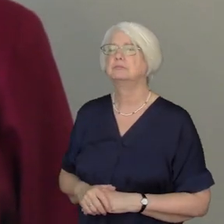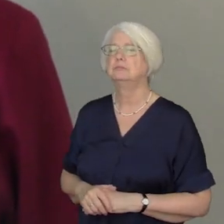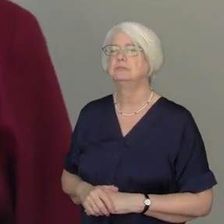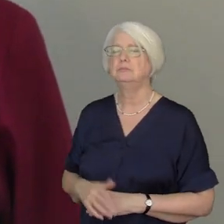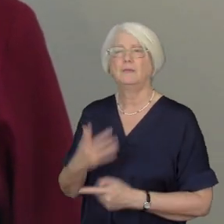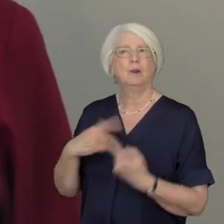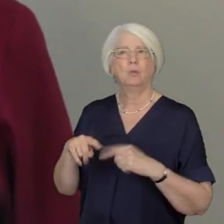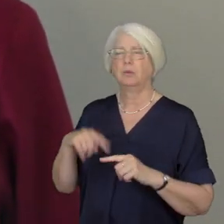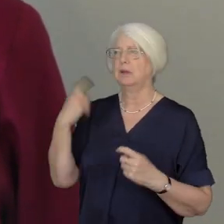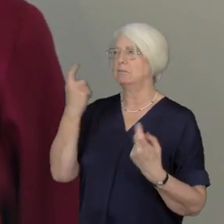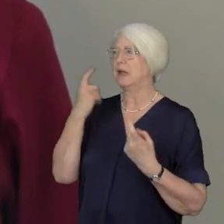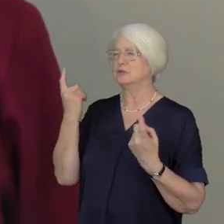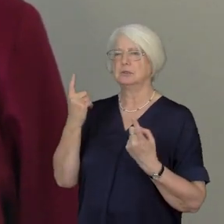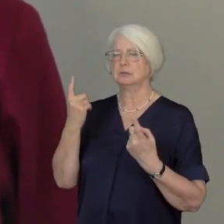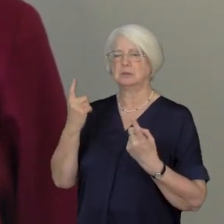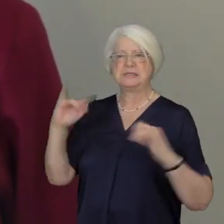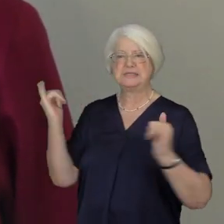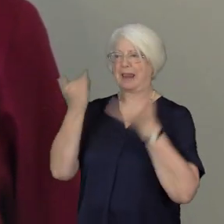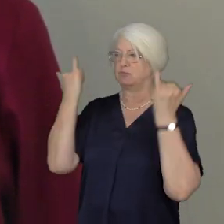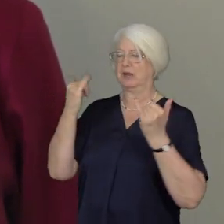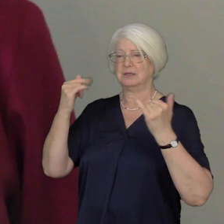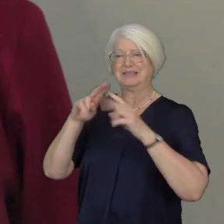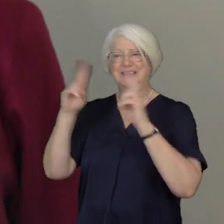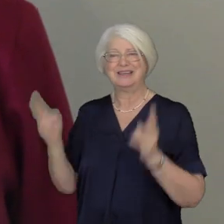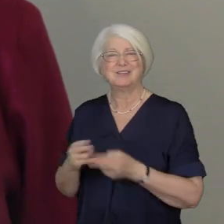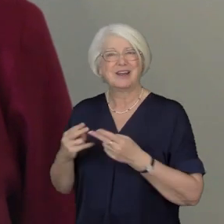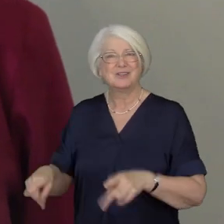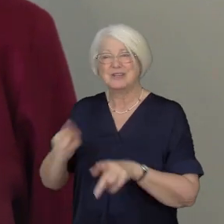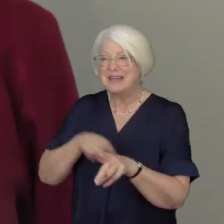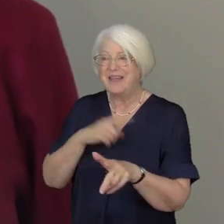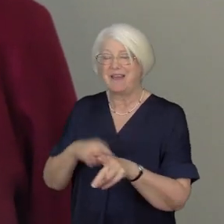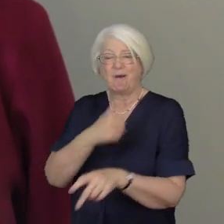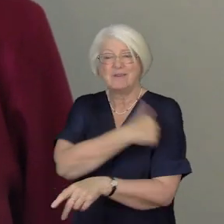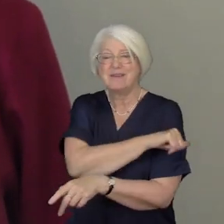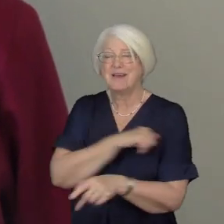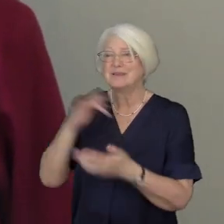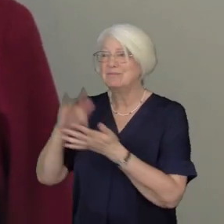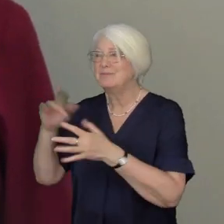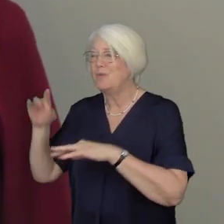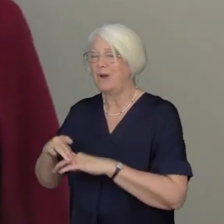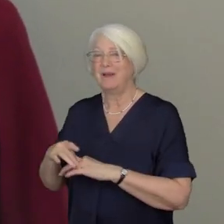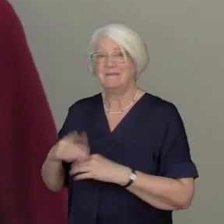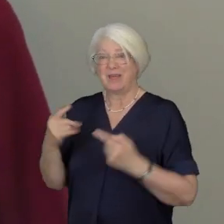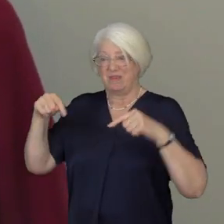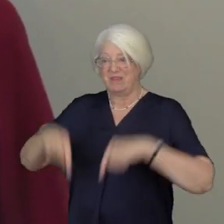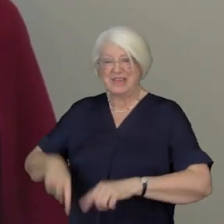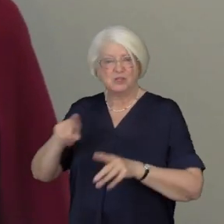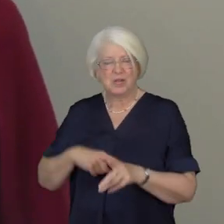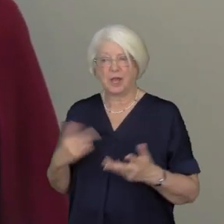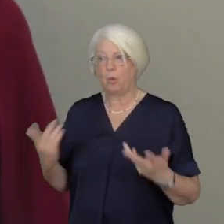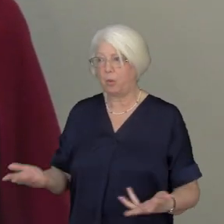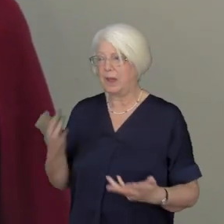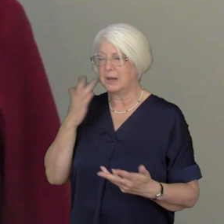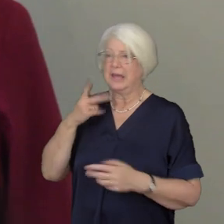celebrating the International Year of the Nurse and Midwife in a year when nurses and other healthcare professionals have had to put